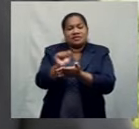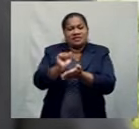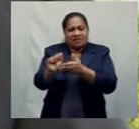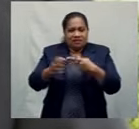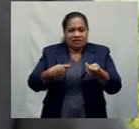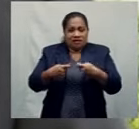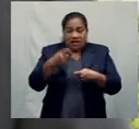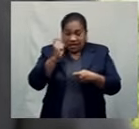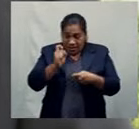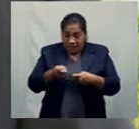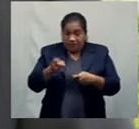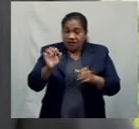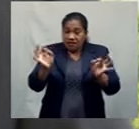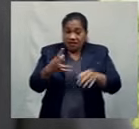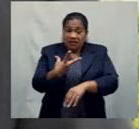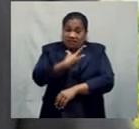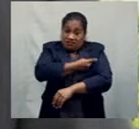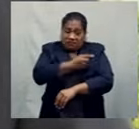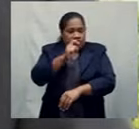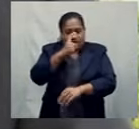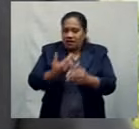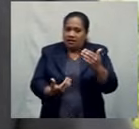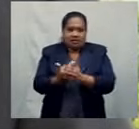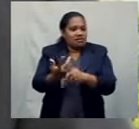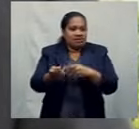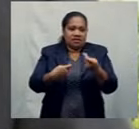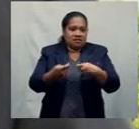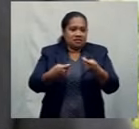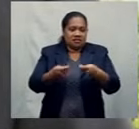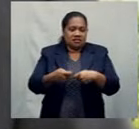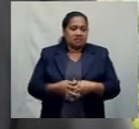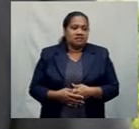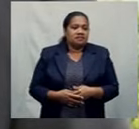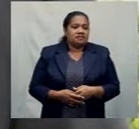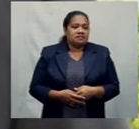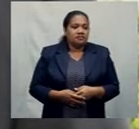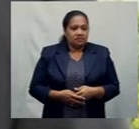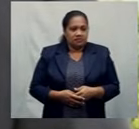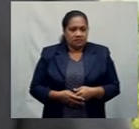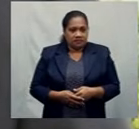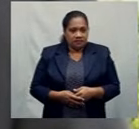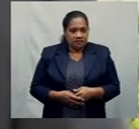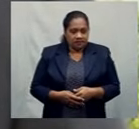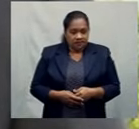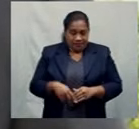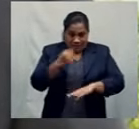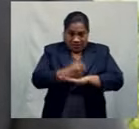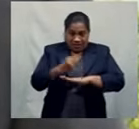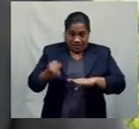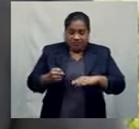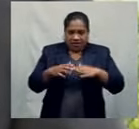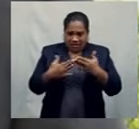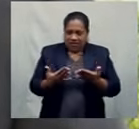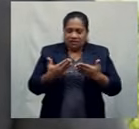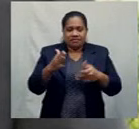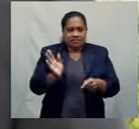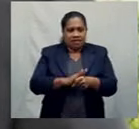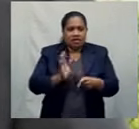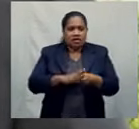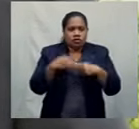jab, no entry. And I'm thankful that the government have taken a strong stand on